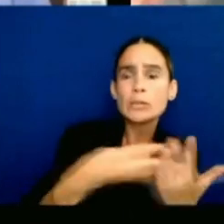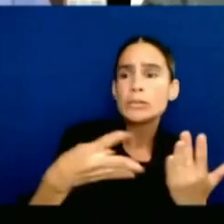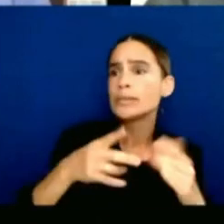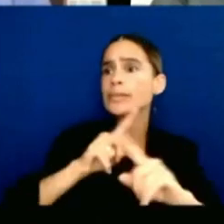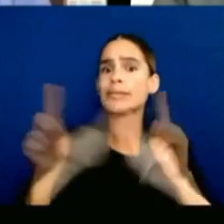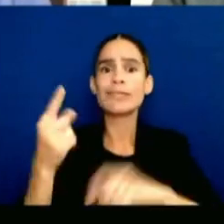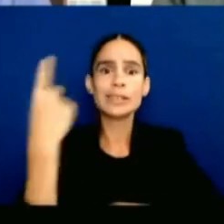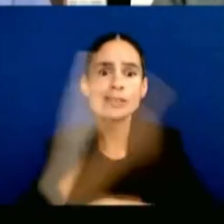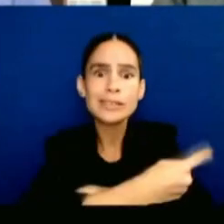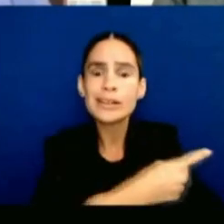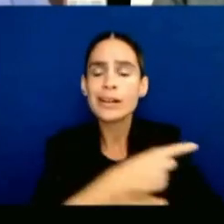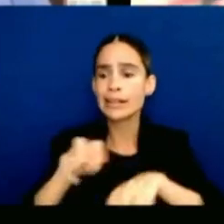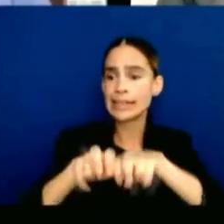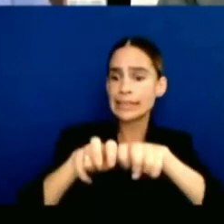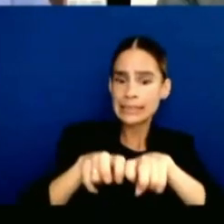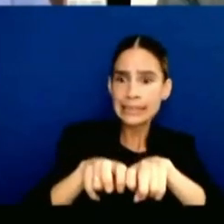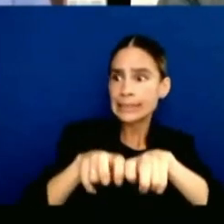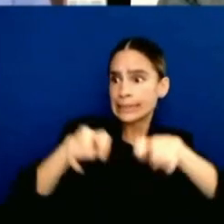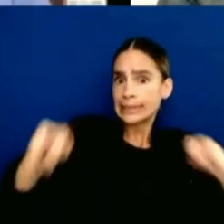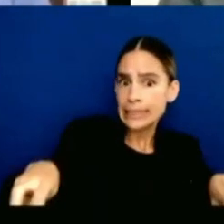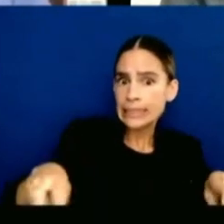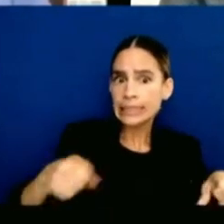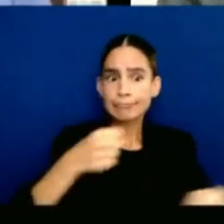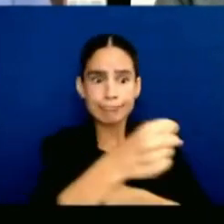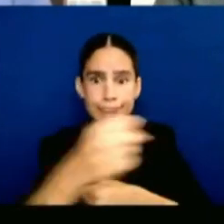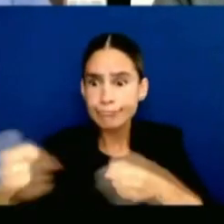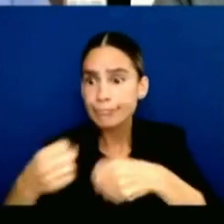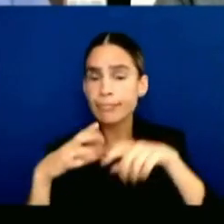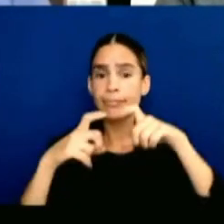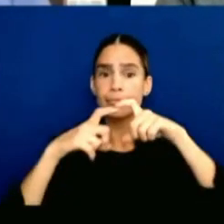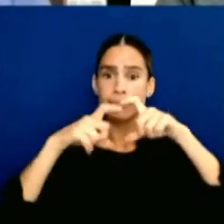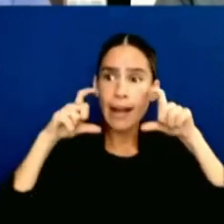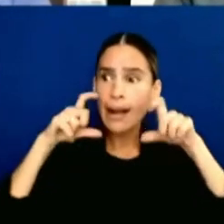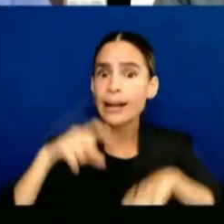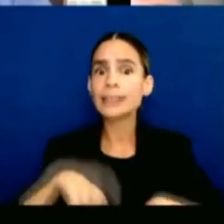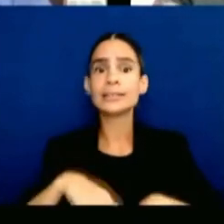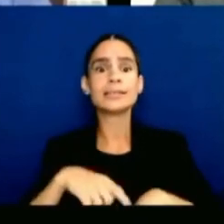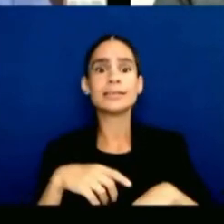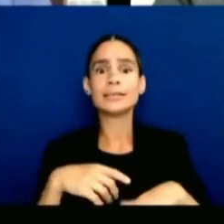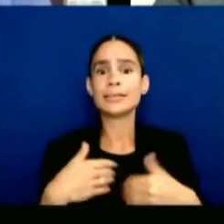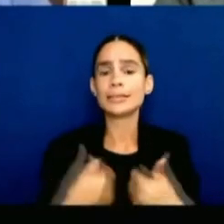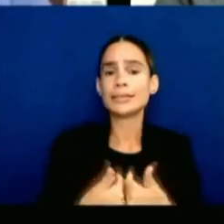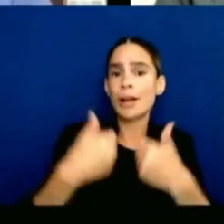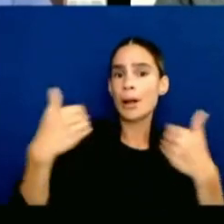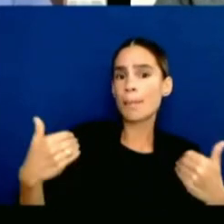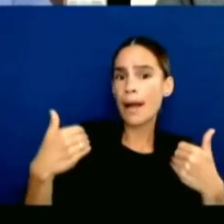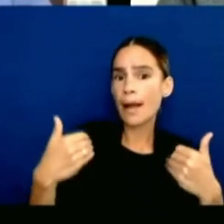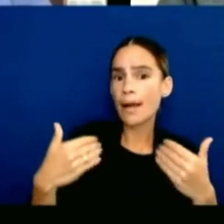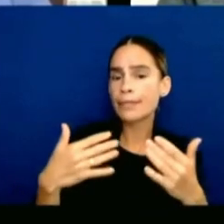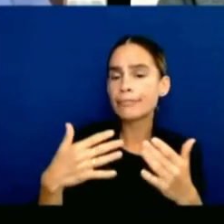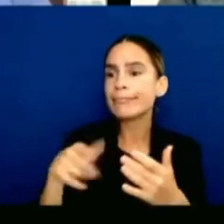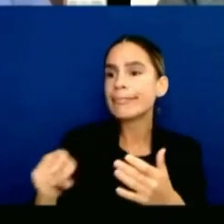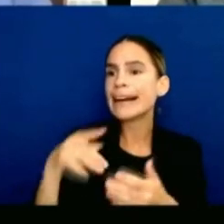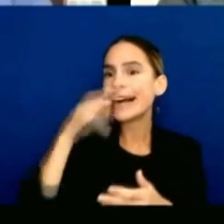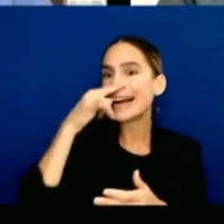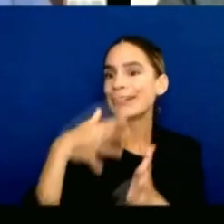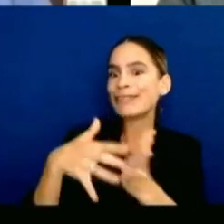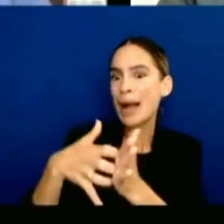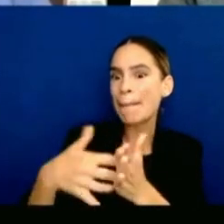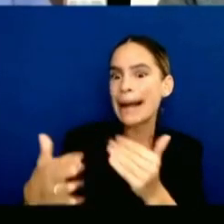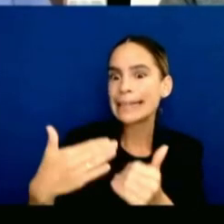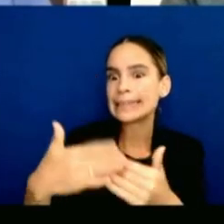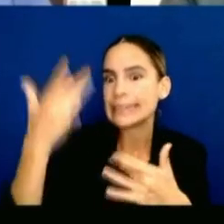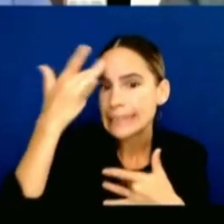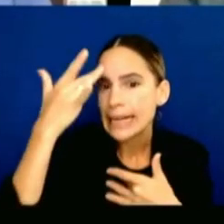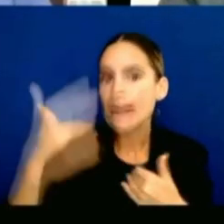circumstances, protecting the vulnerables by allowing them to do online classes. There's a variety of ways to do that. But the bottom